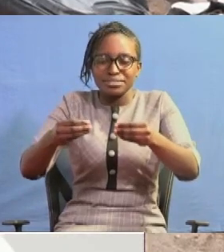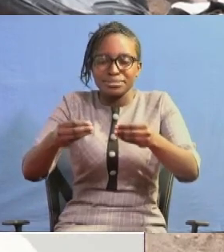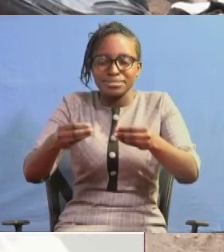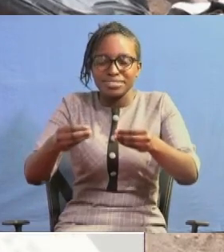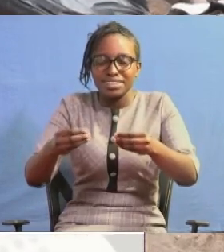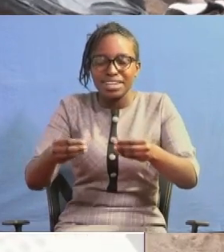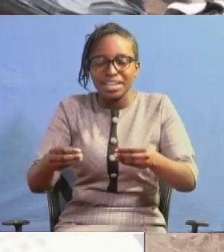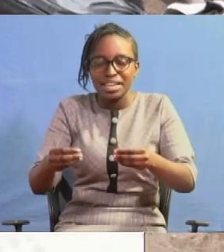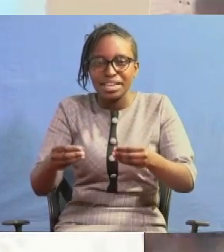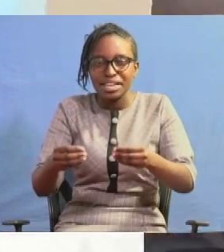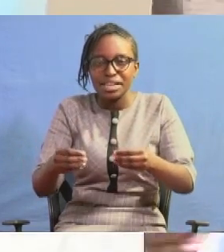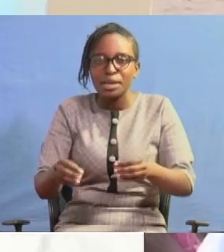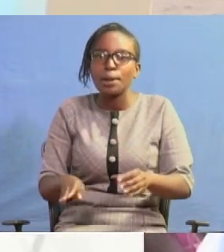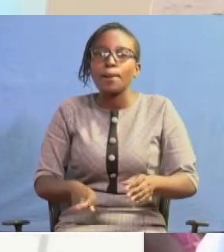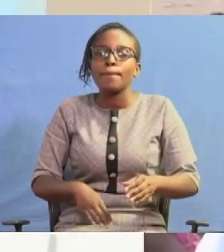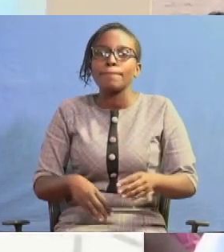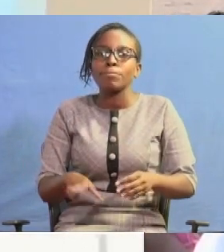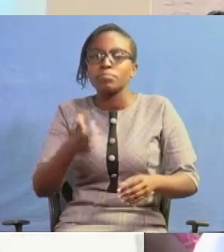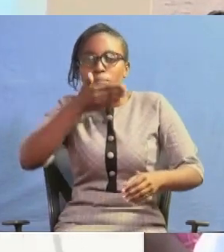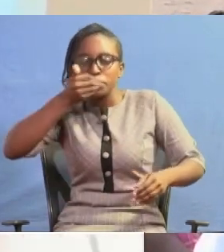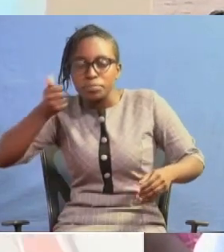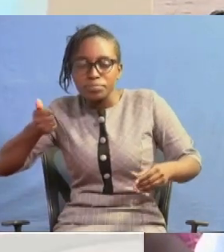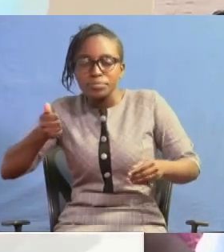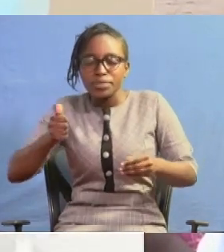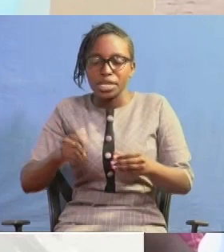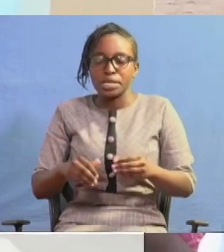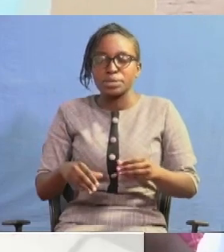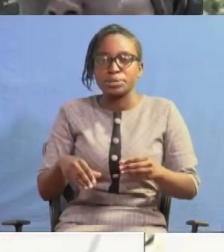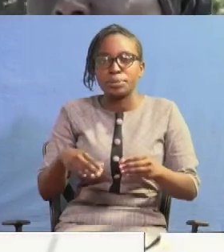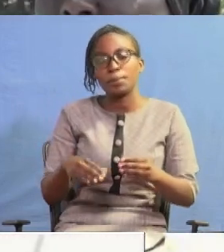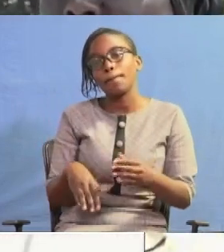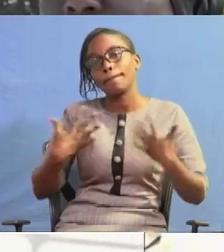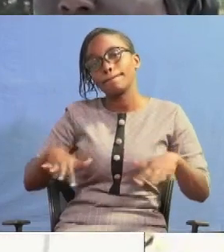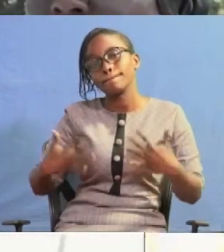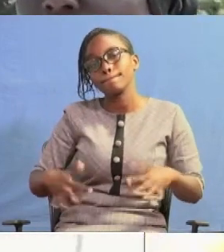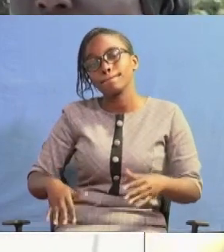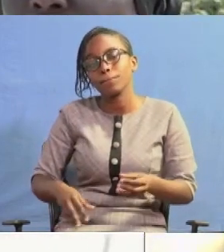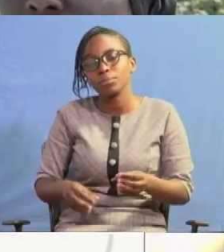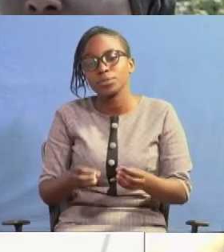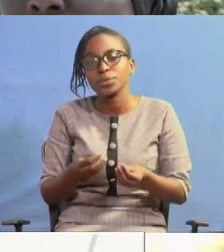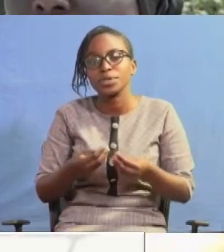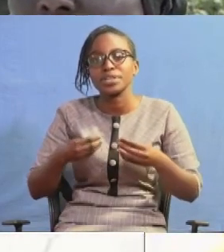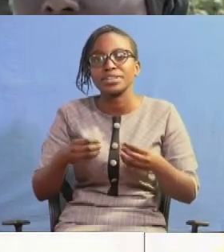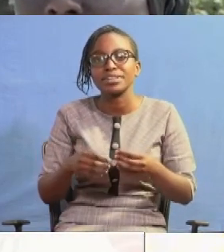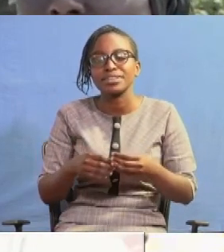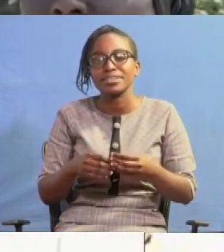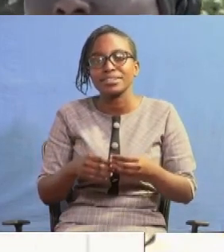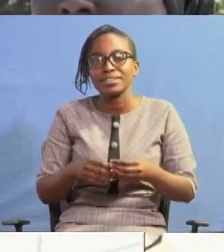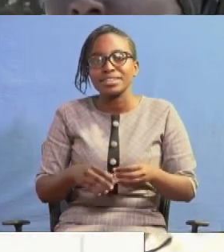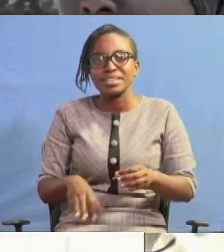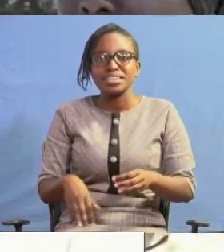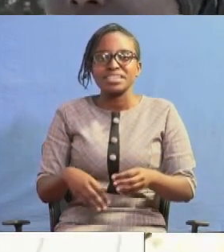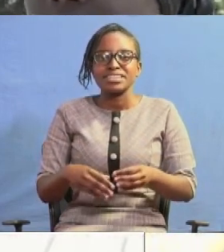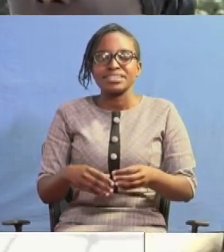to pick out the best candidates suitable for the activities ahead of them. The criteria was adhered to